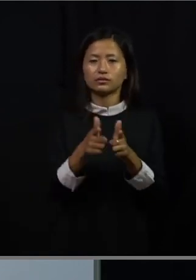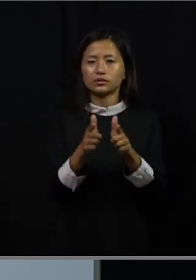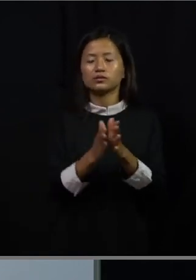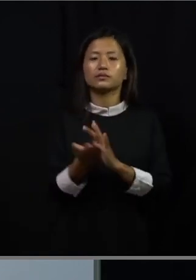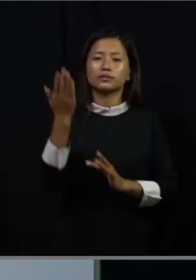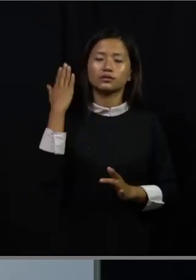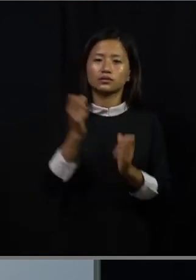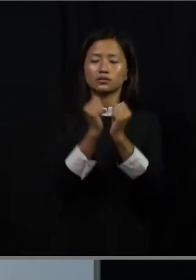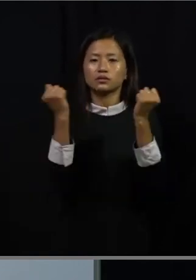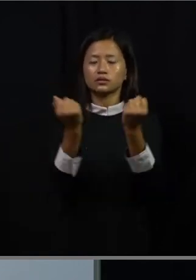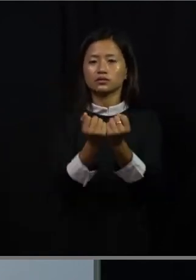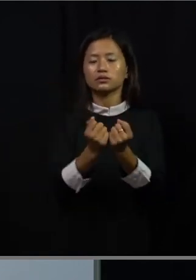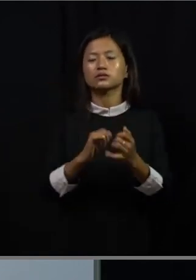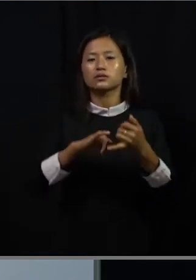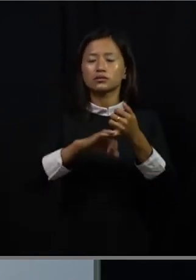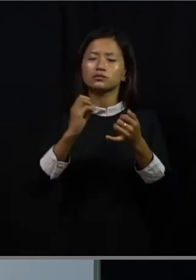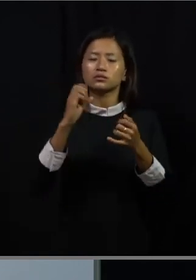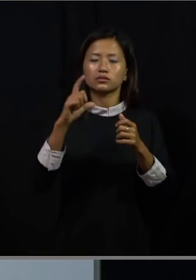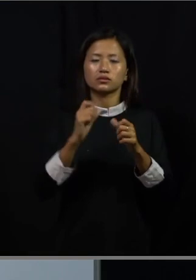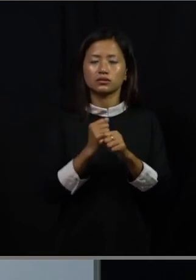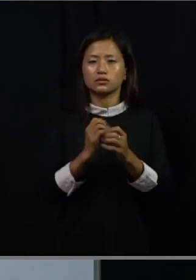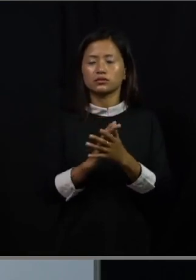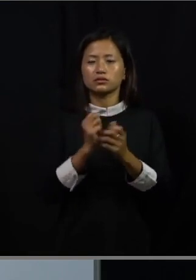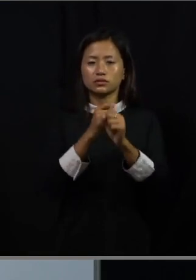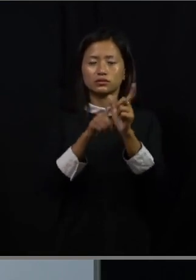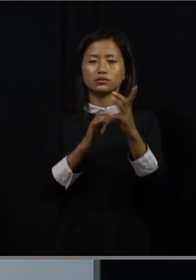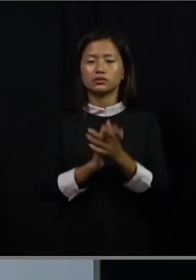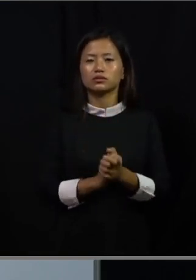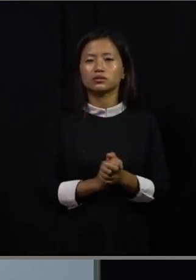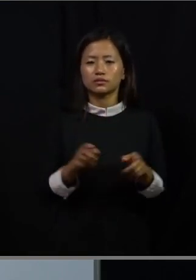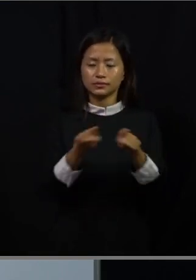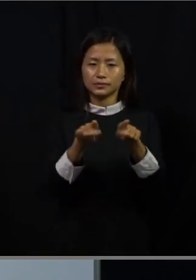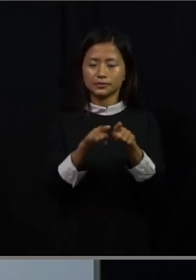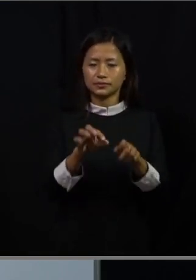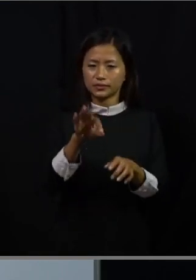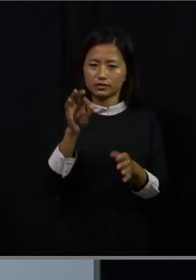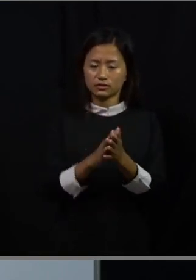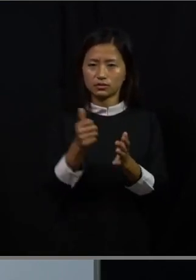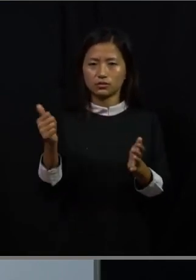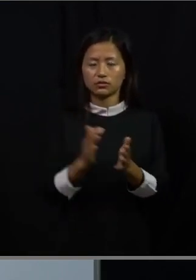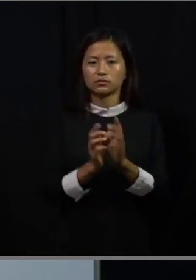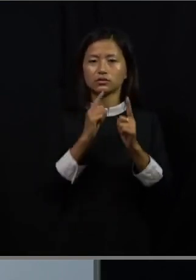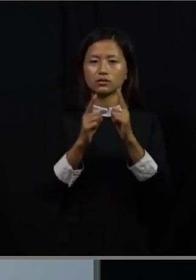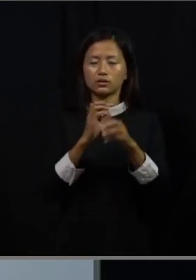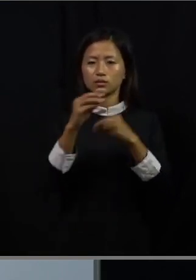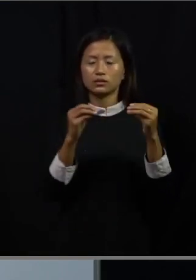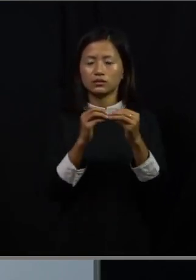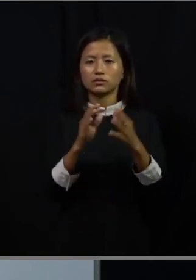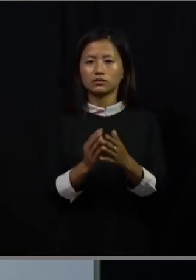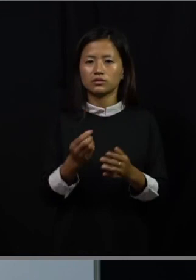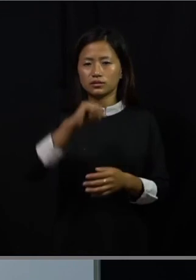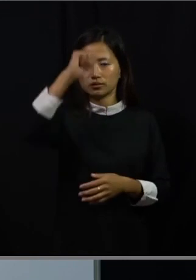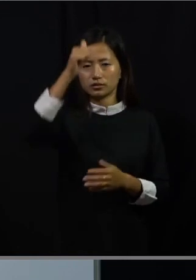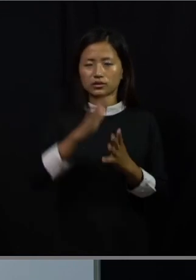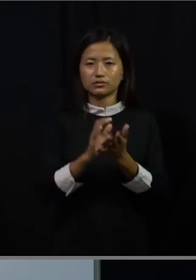the past society, that is the sociology, okay. So in that way, they are related to each other. So when we talk about, social anthropology